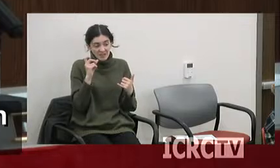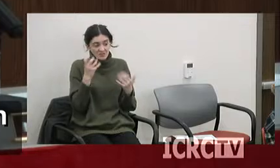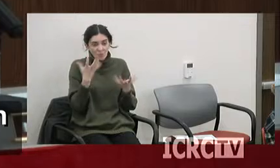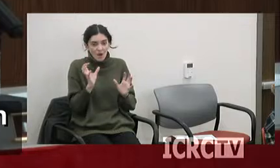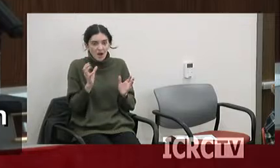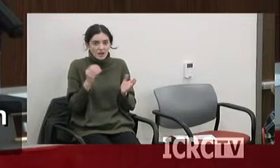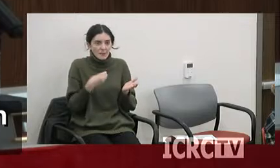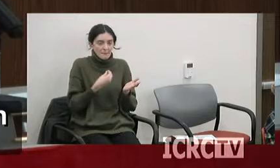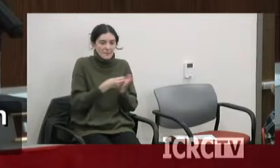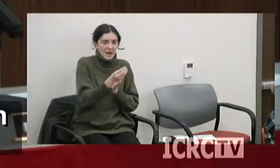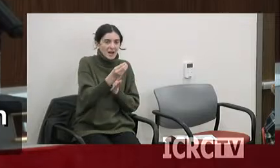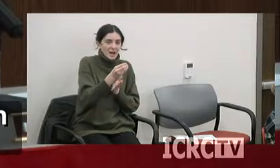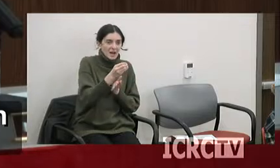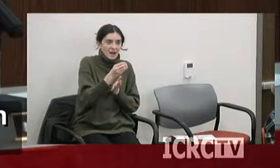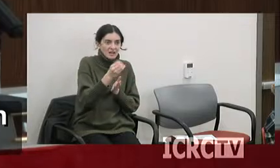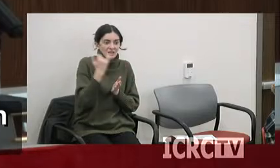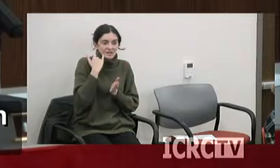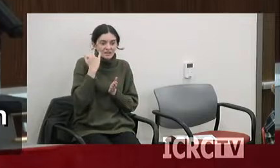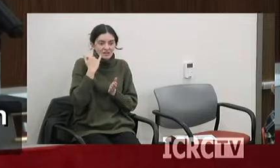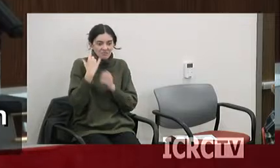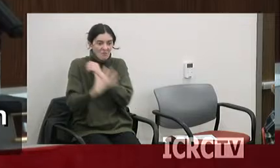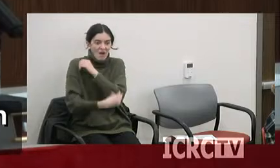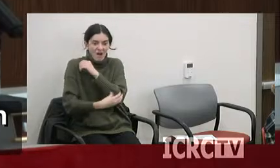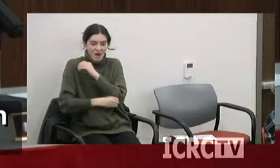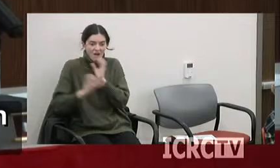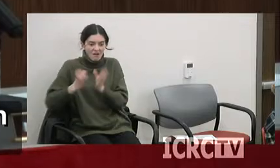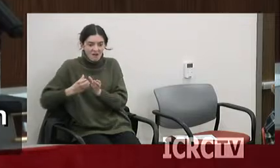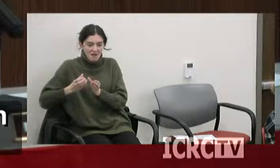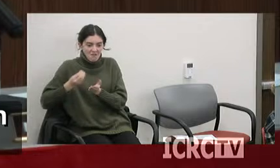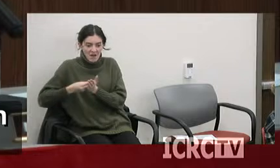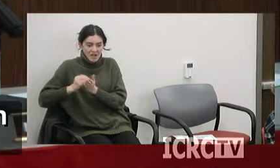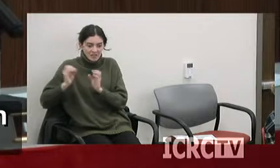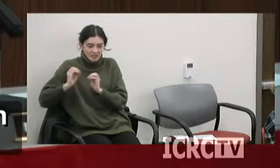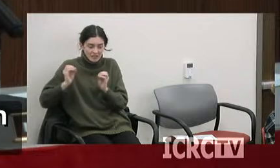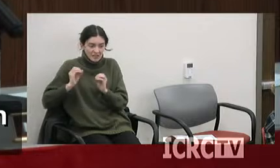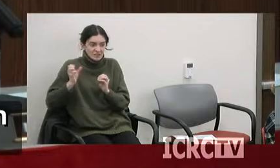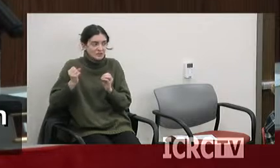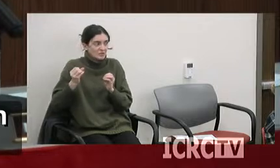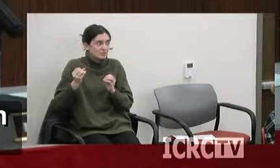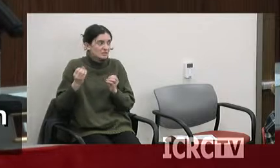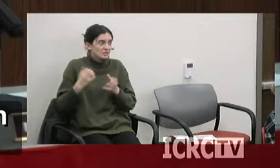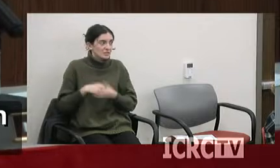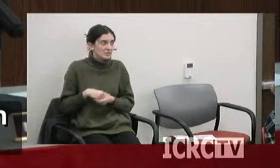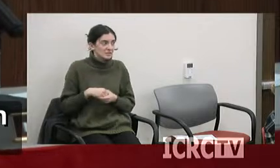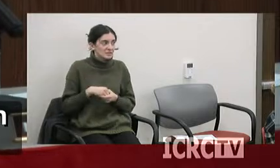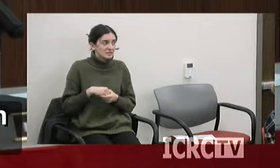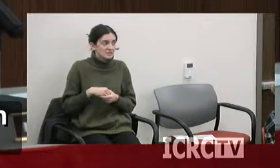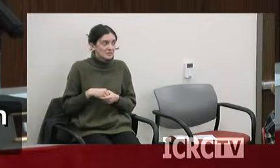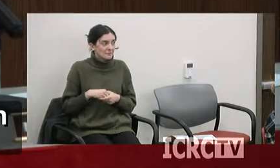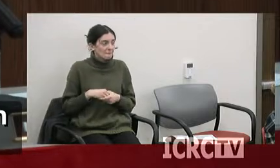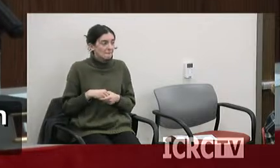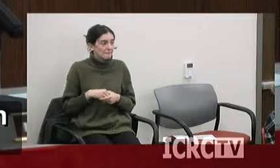call it sustains spending more money than they have. So that's where we are,